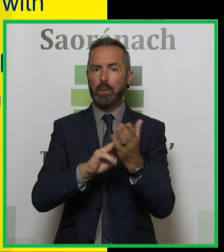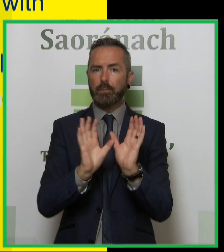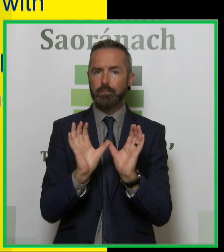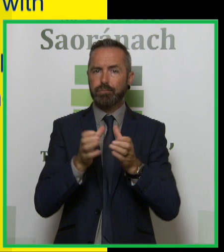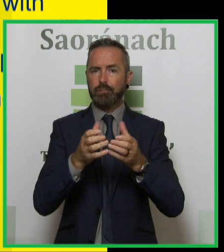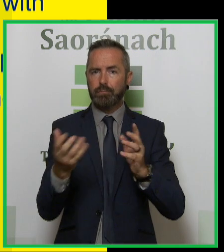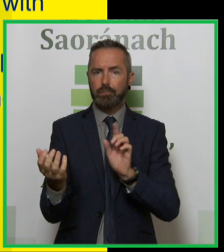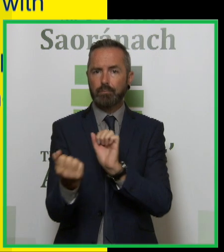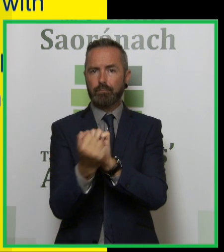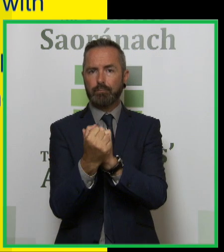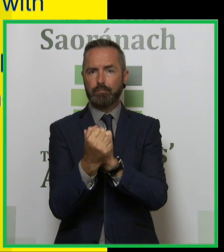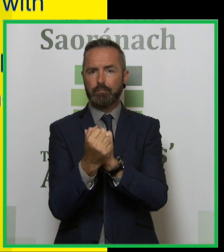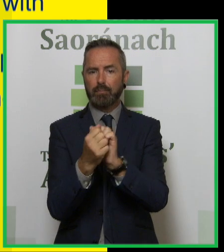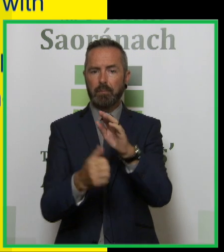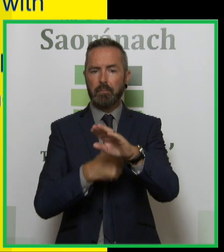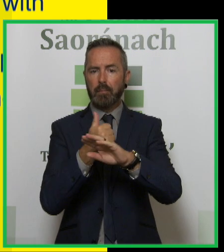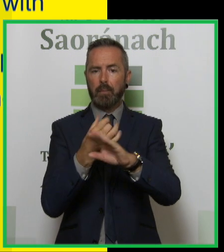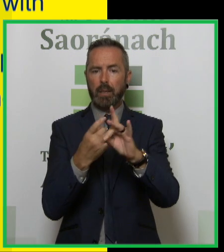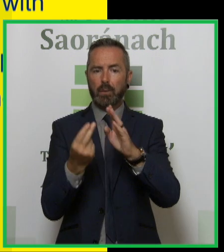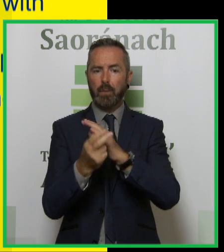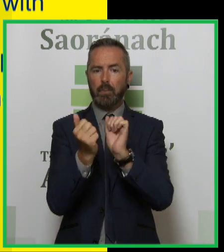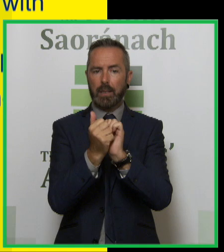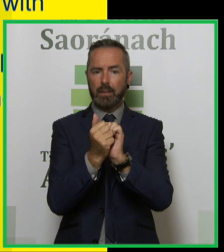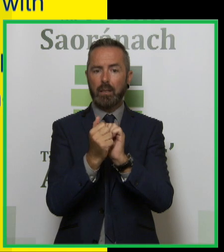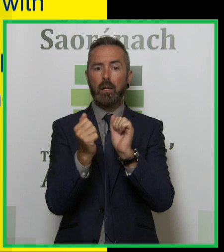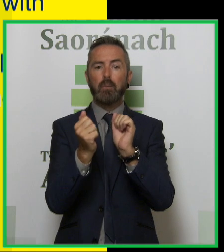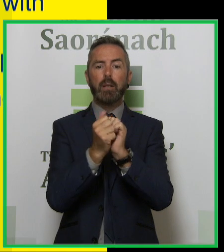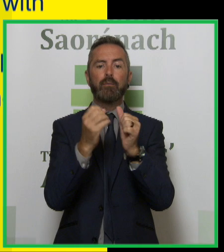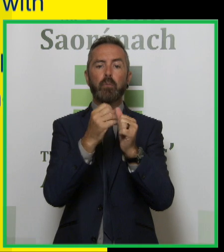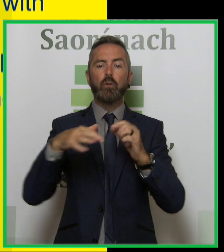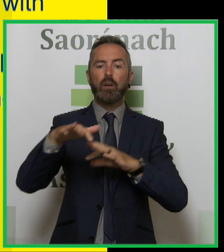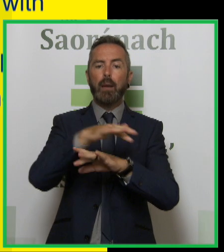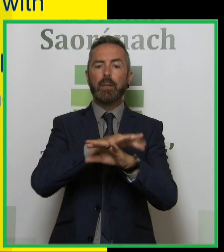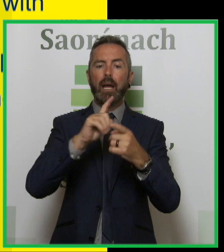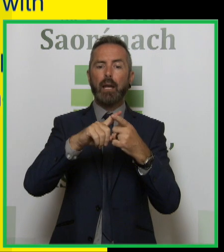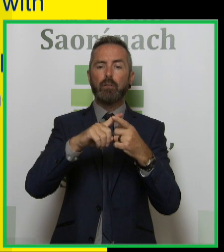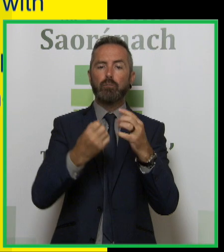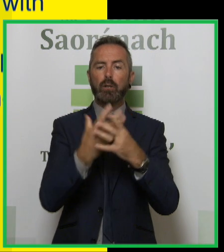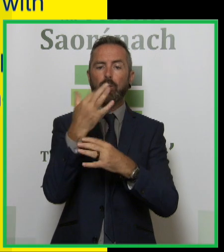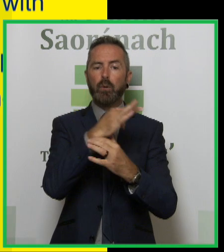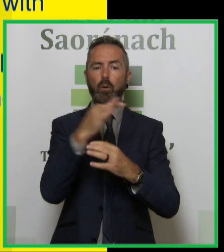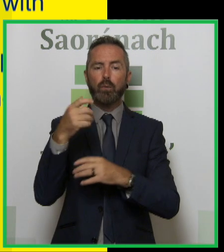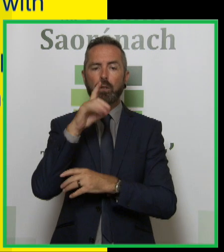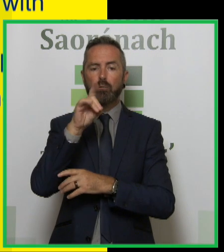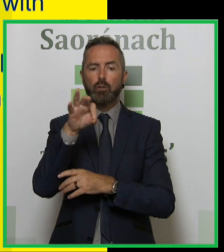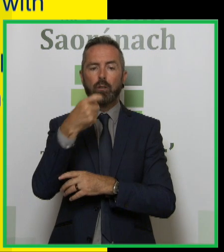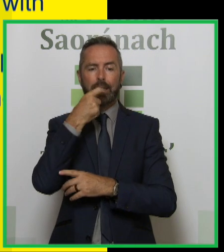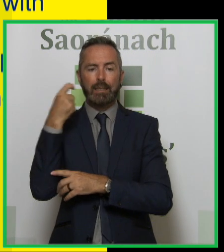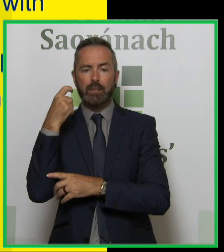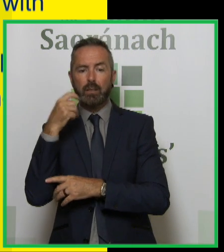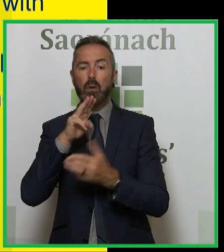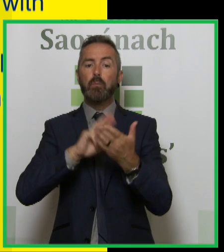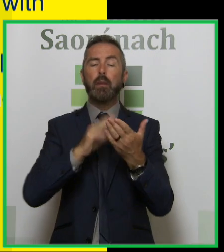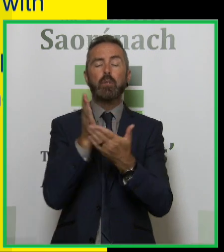together constitute a meeting. Meetings promote an atmosphere of recovery from drug dependence. Members share their personal experiences with addiction